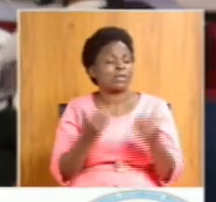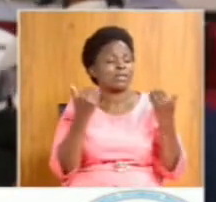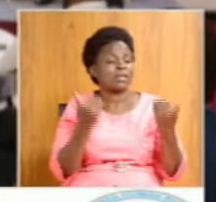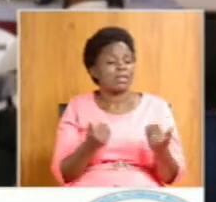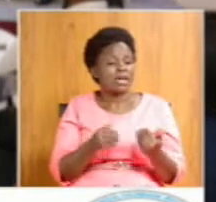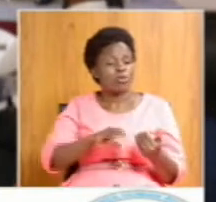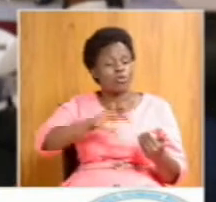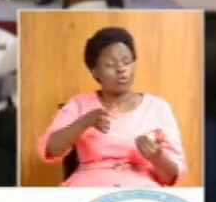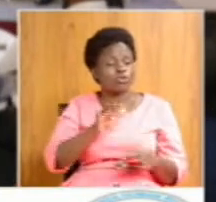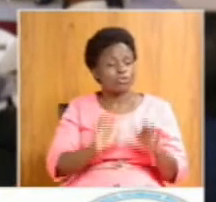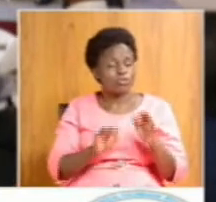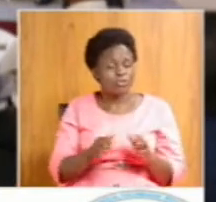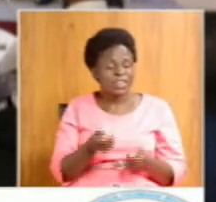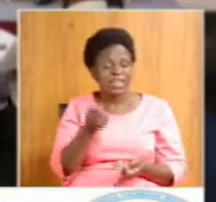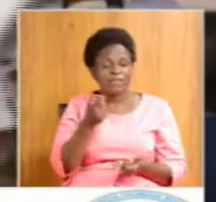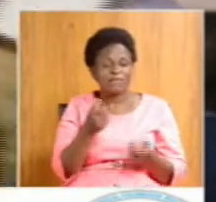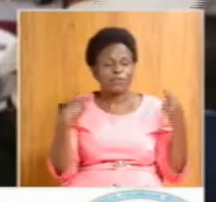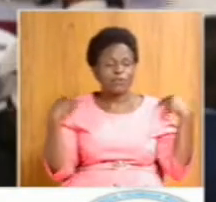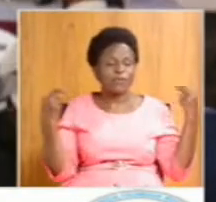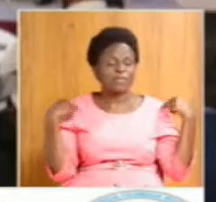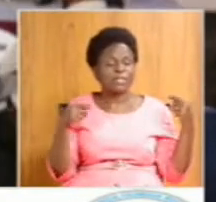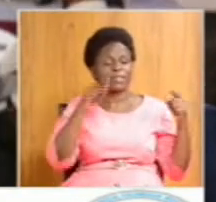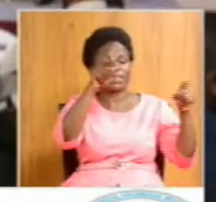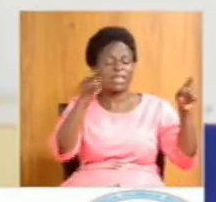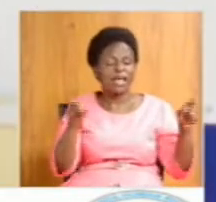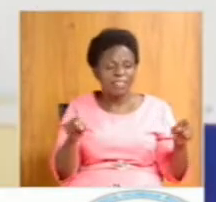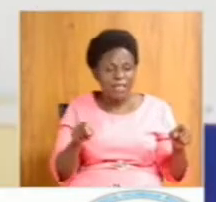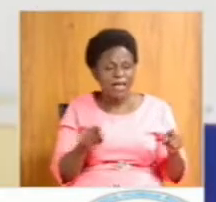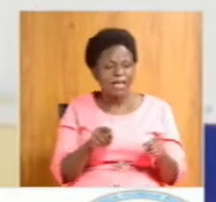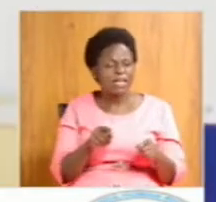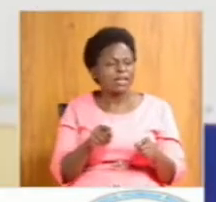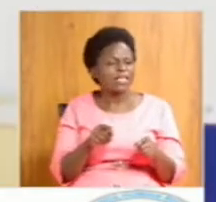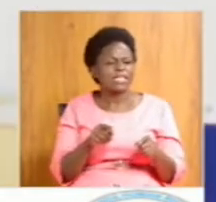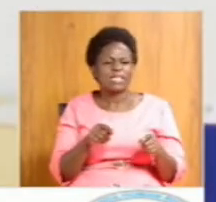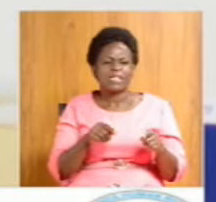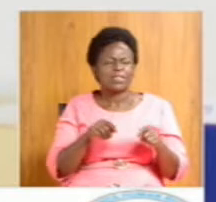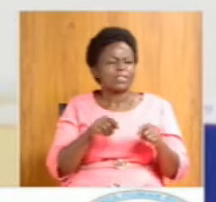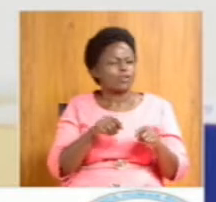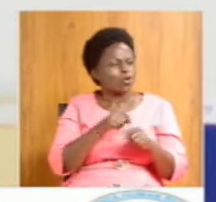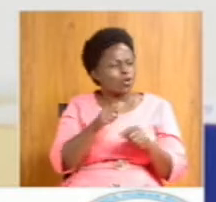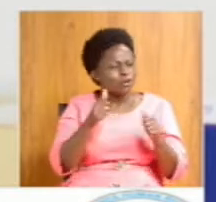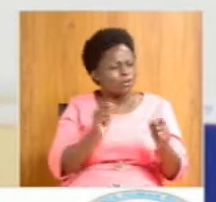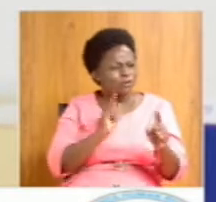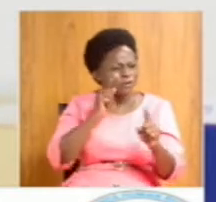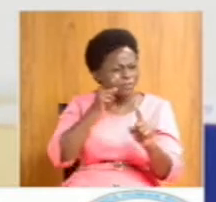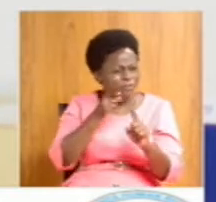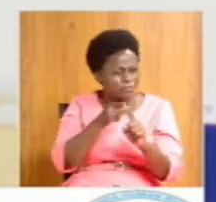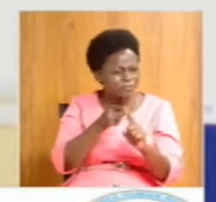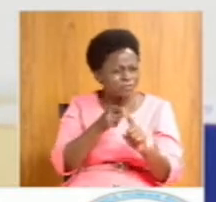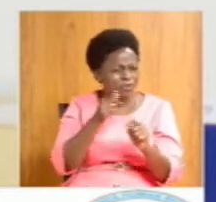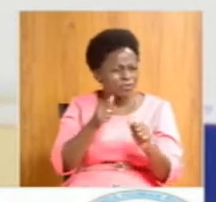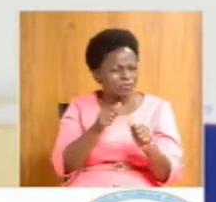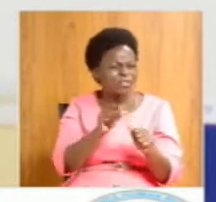you have a regional office and a few offices scattered here and there. You mean good, your intentions are good, but you are thin on the